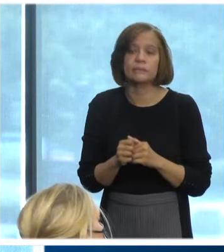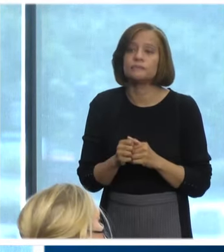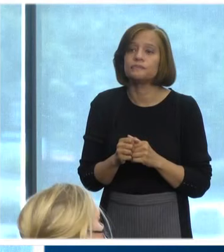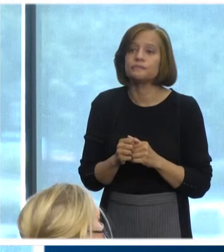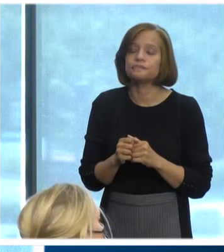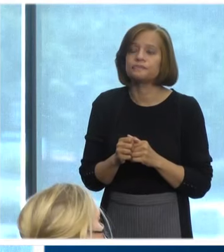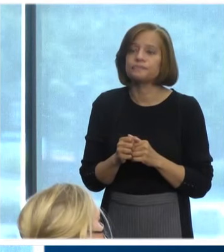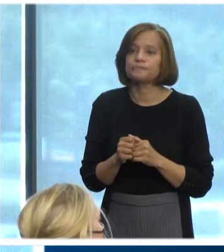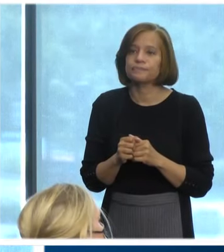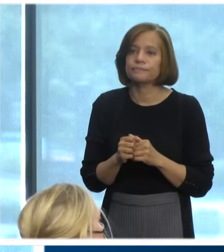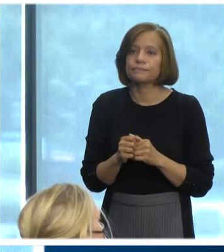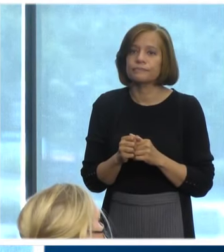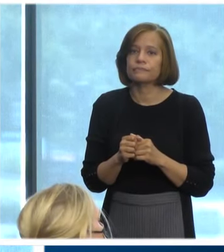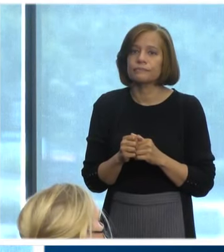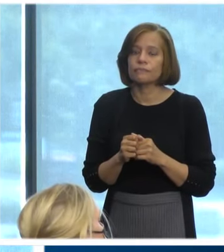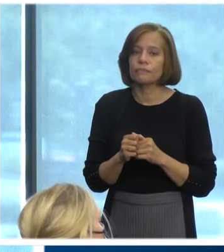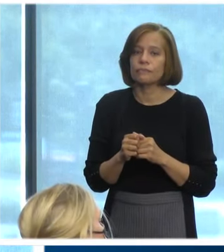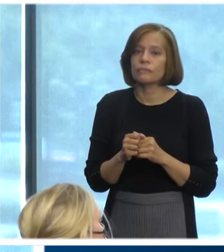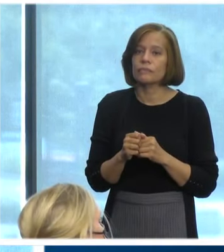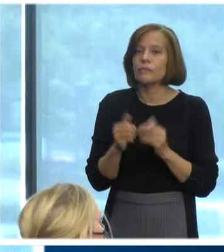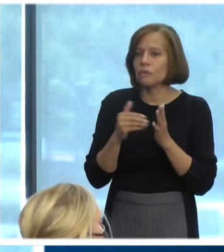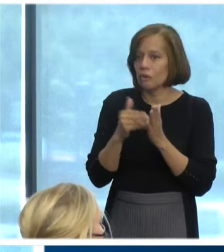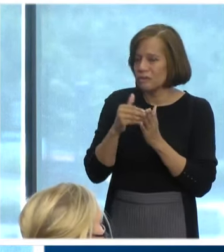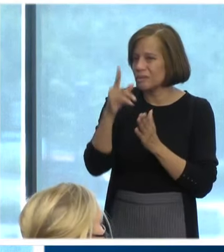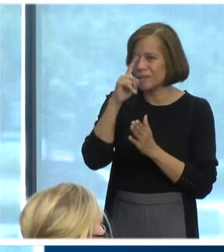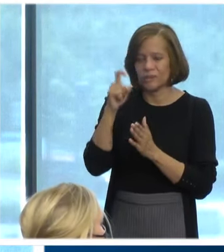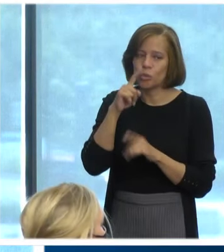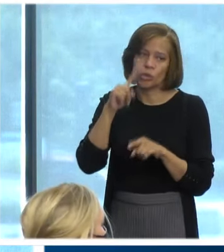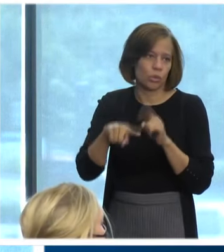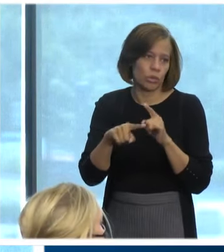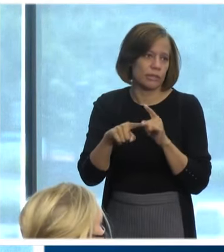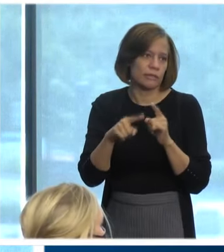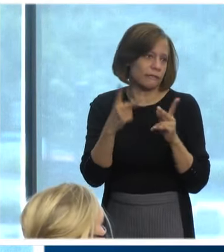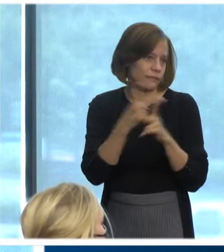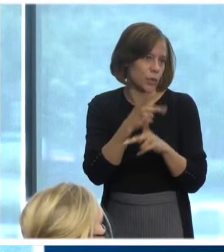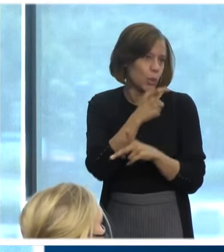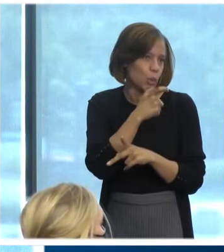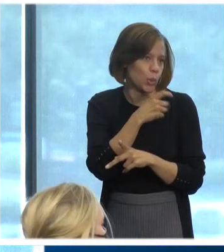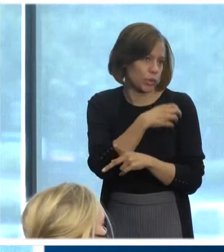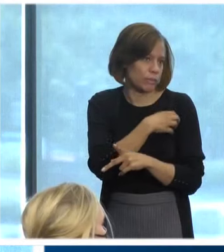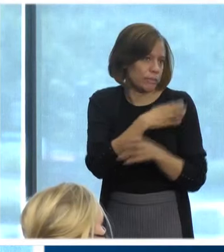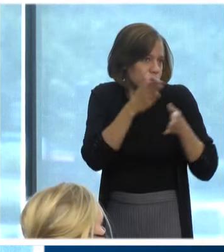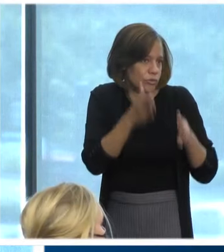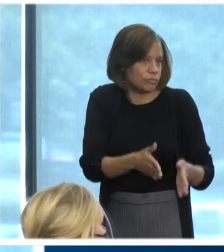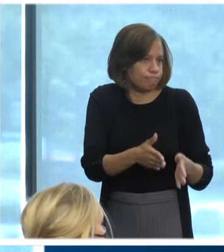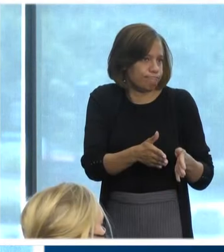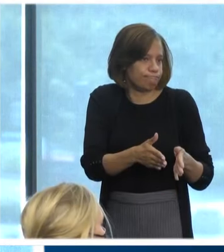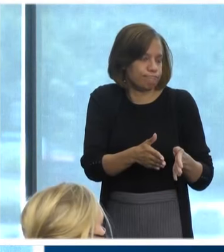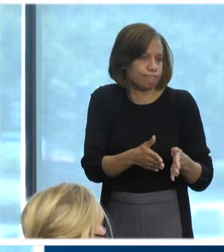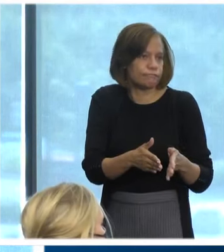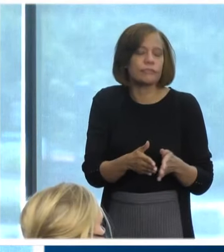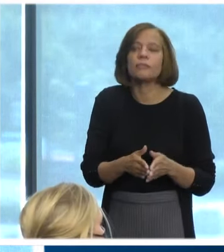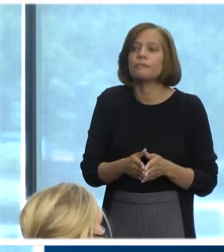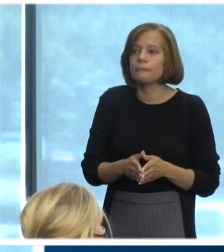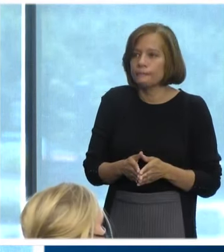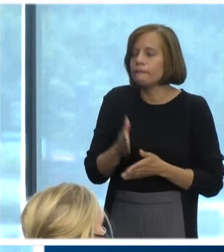oftentimes was the result of us not being able to identify an officer. So there were